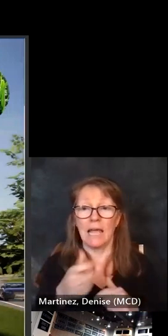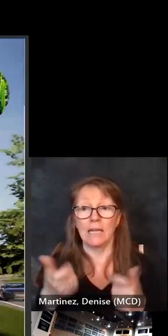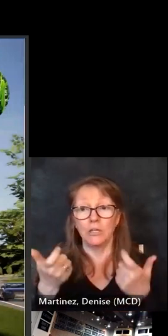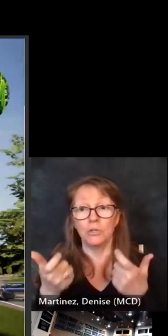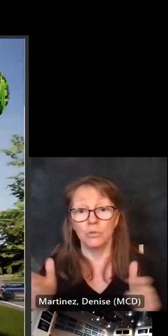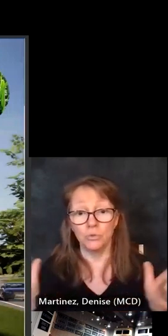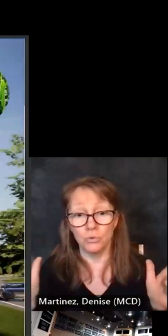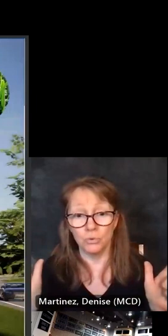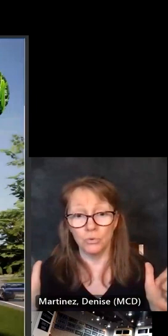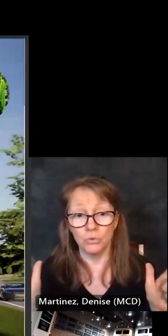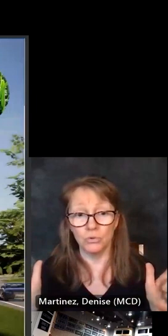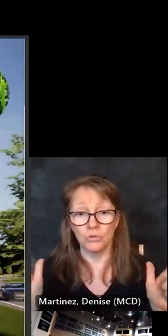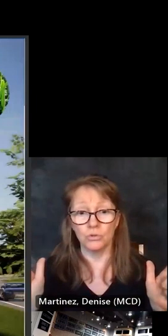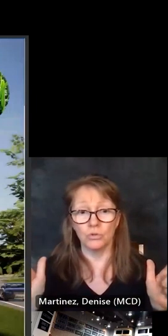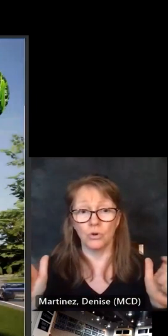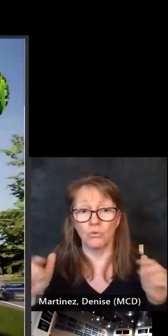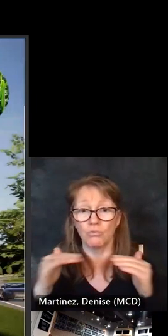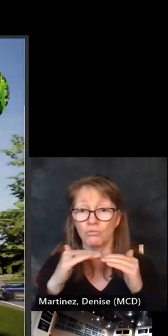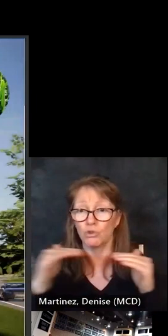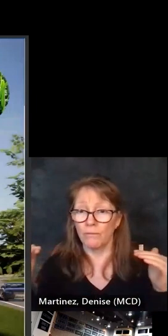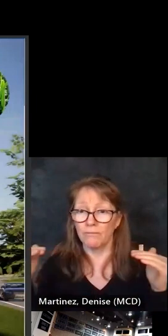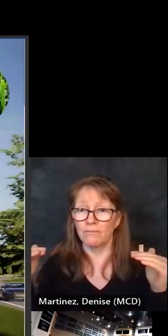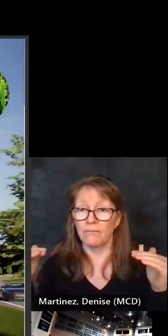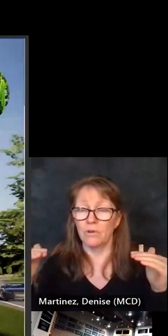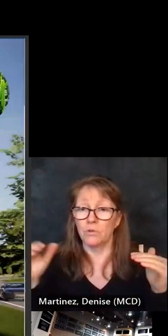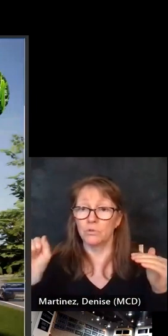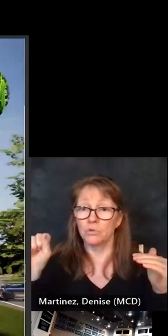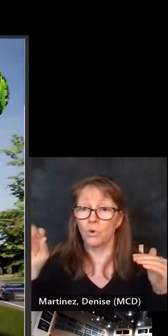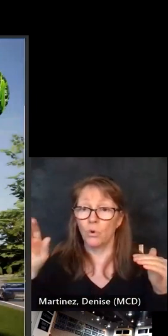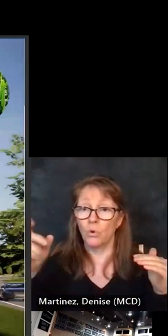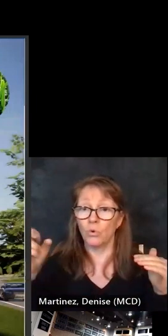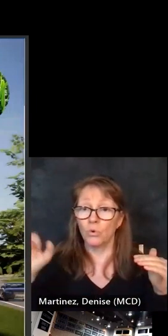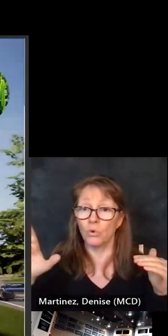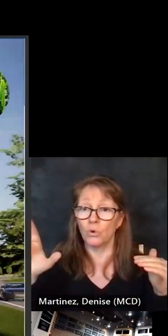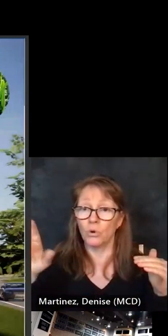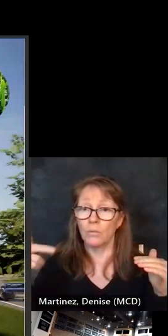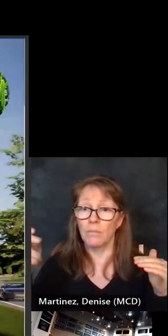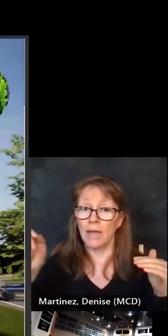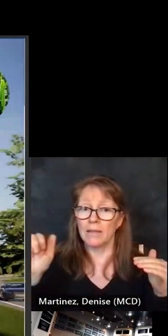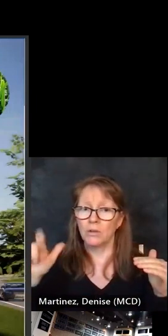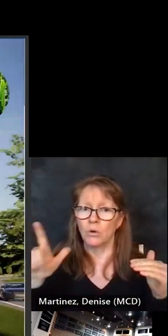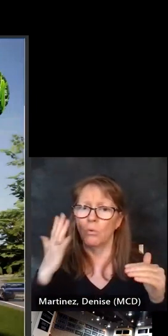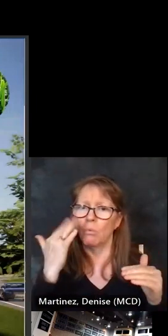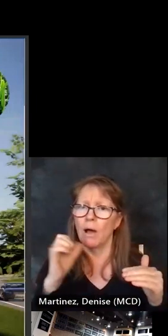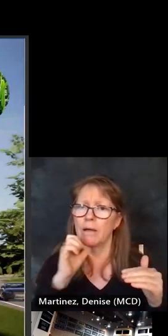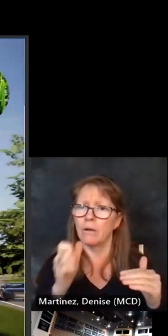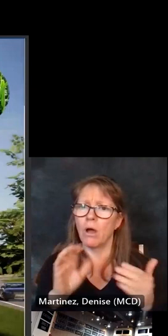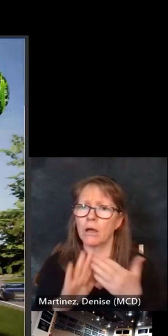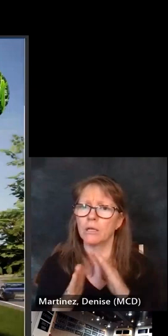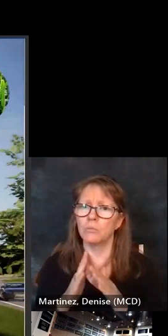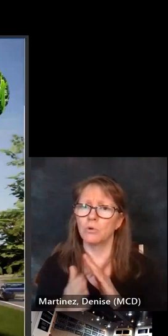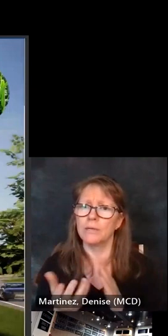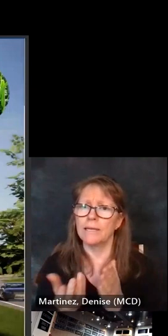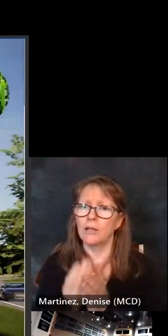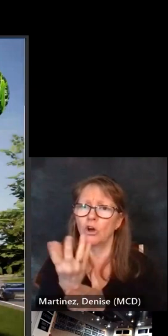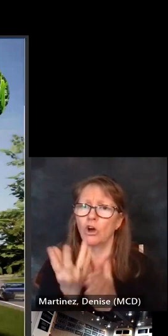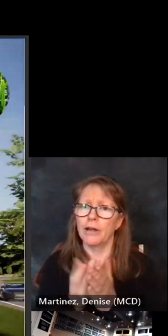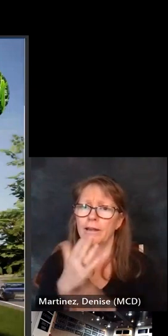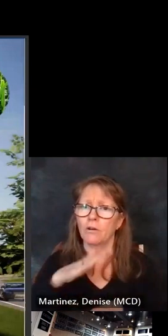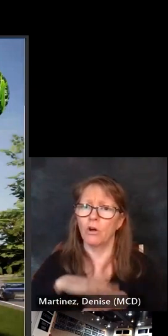roof. In addition to solar panels, why can't we have community gardens on that roof? Can we